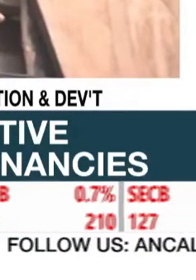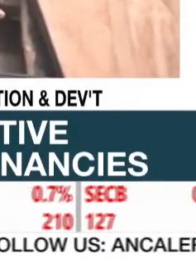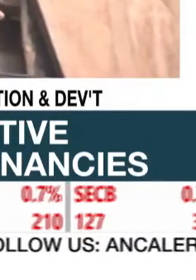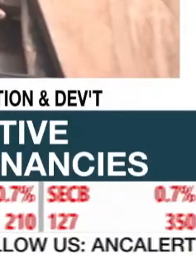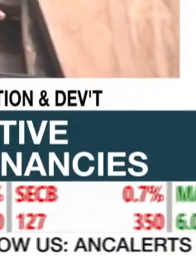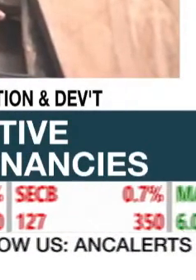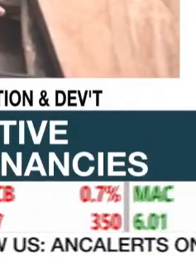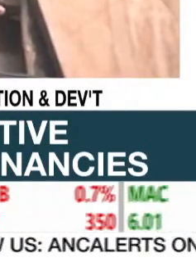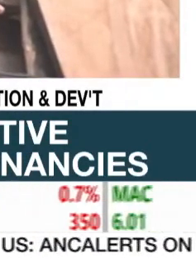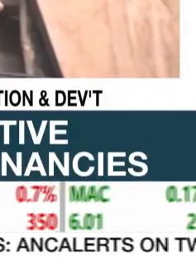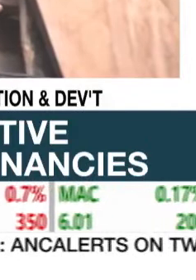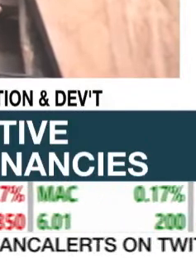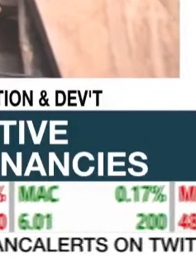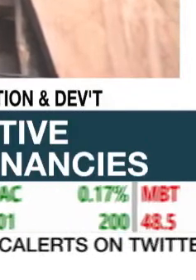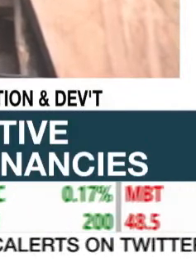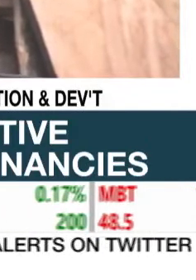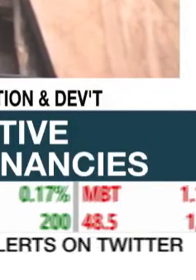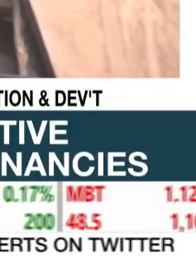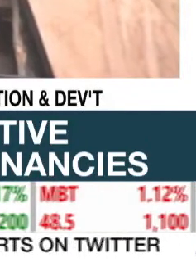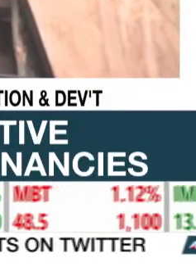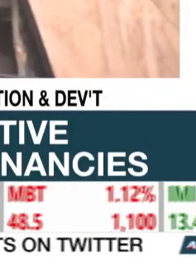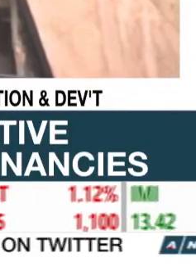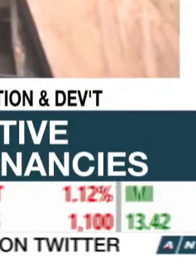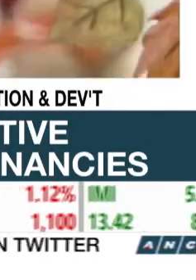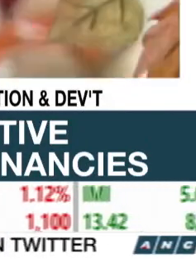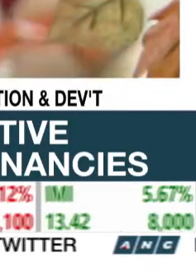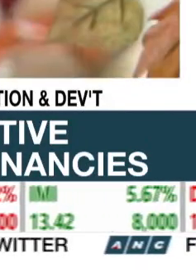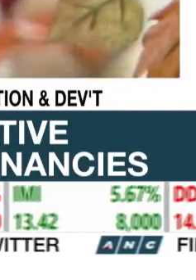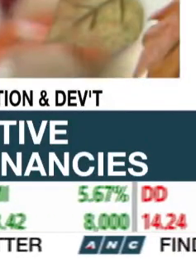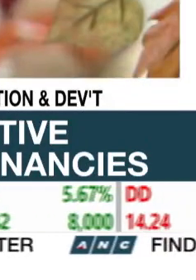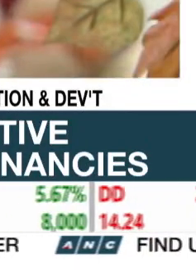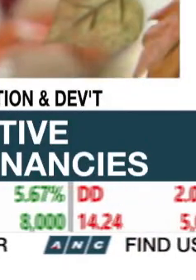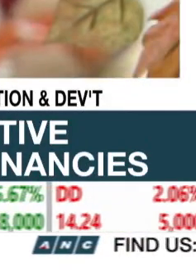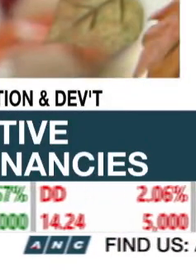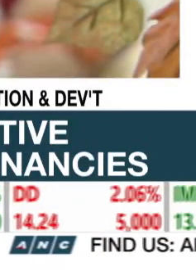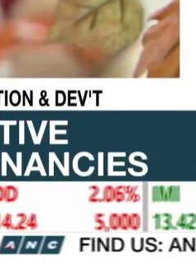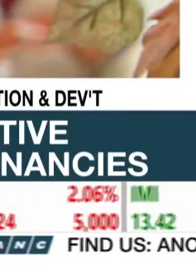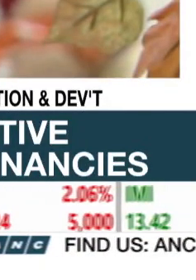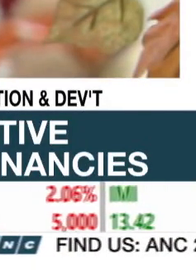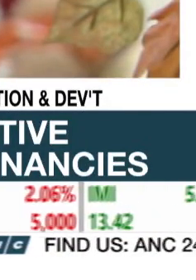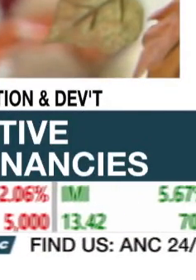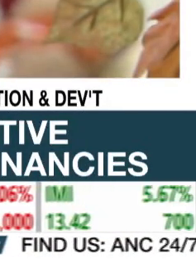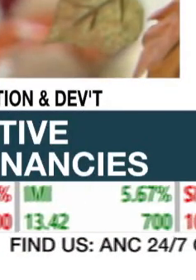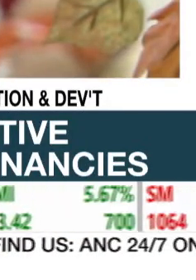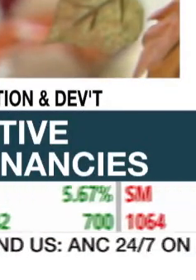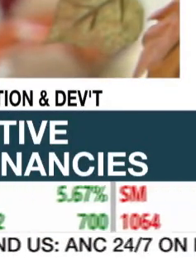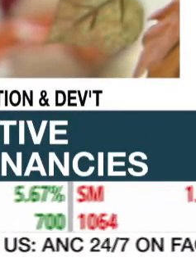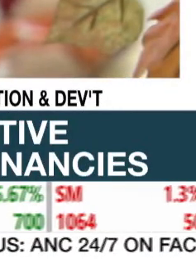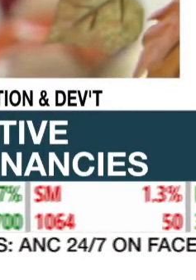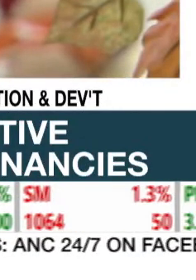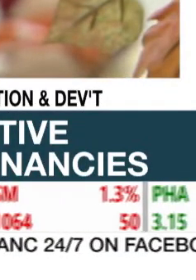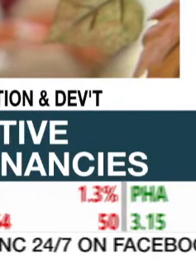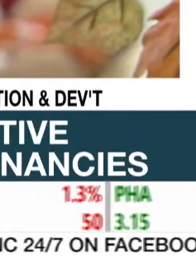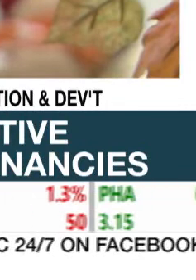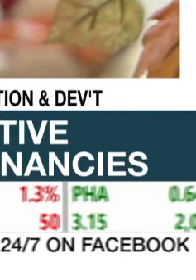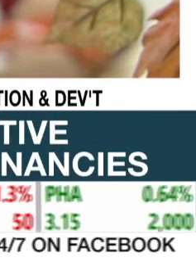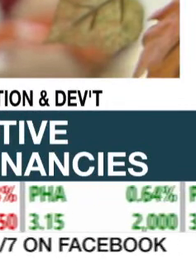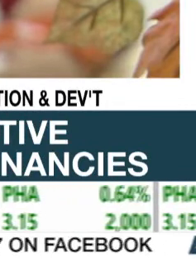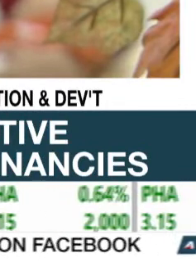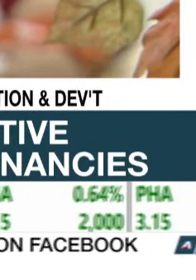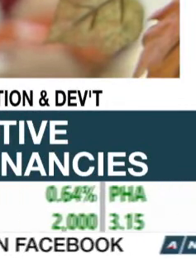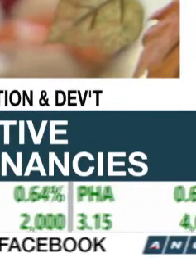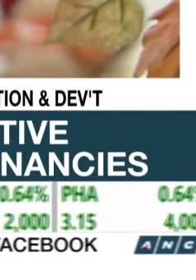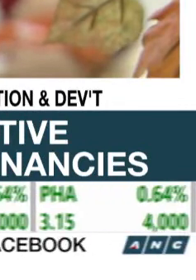But today, 8 years after the law came into effect, it's only being implemented so far in